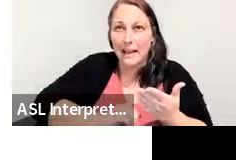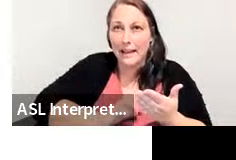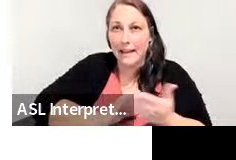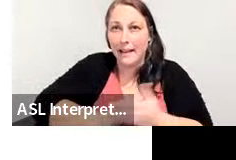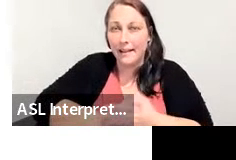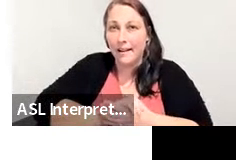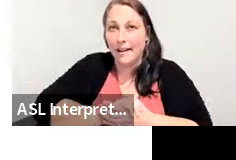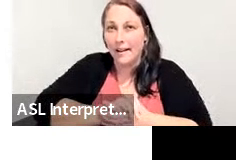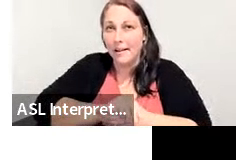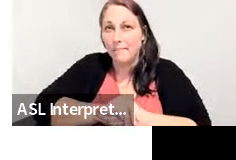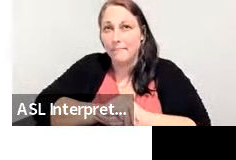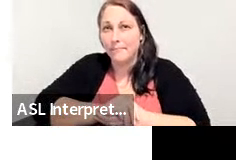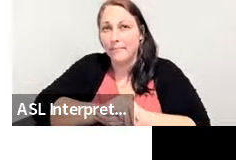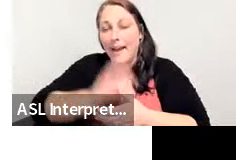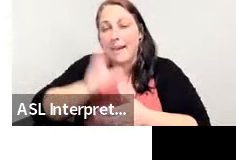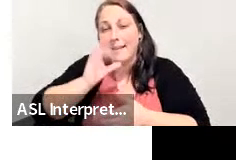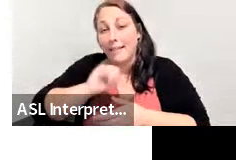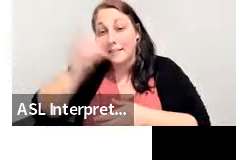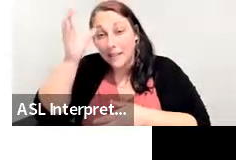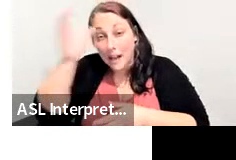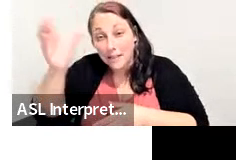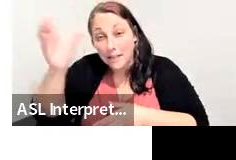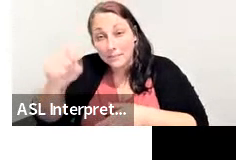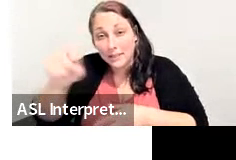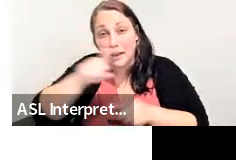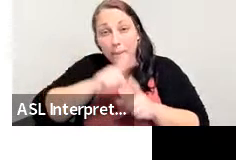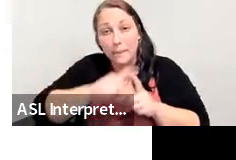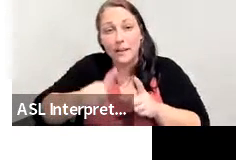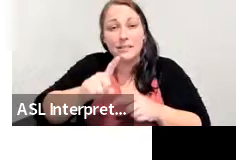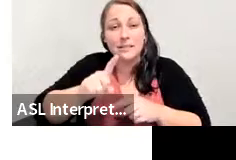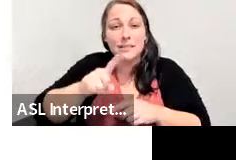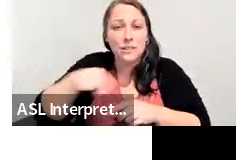the concept of it. But was there anything you guys had considered